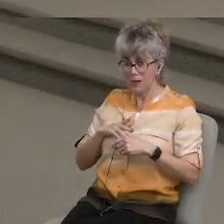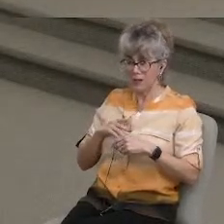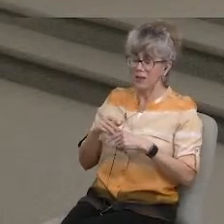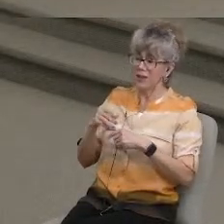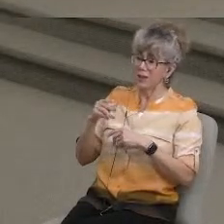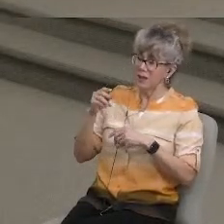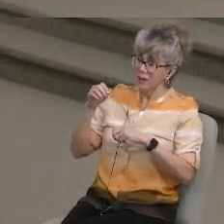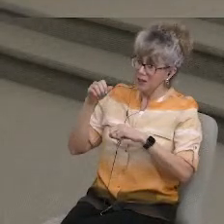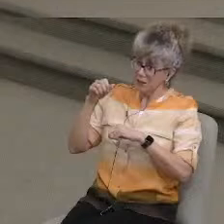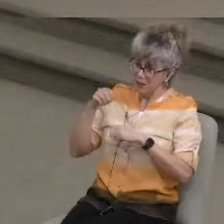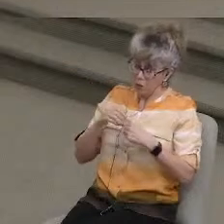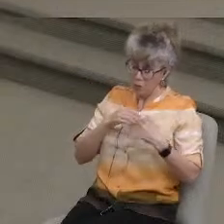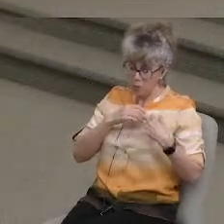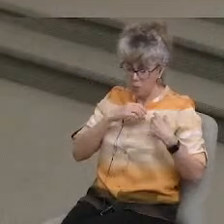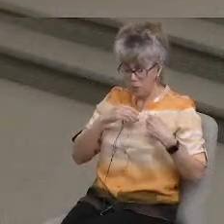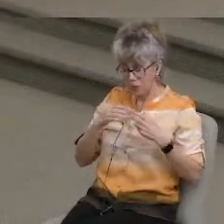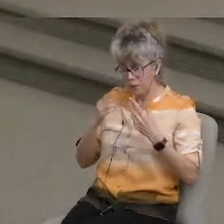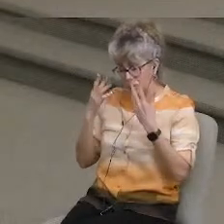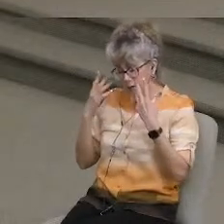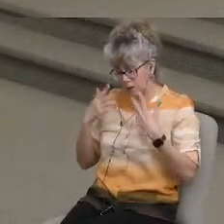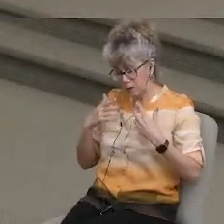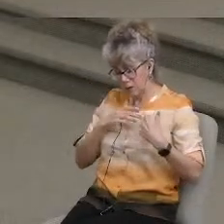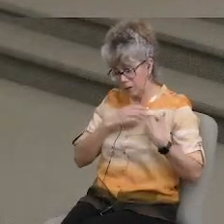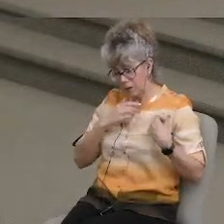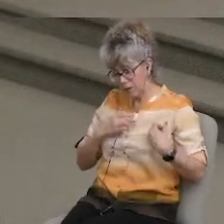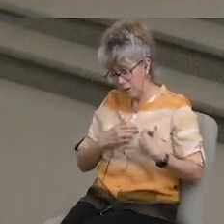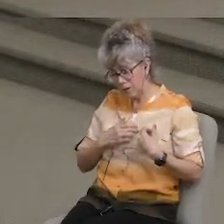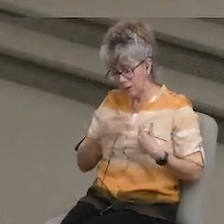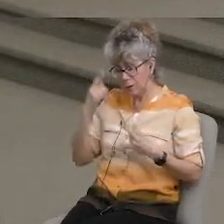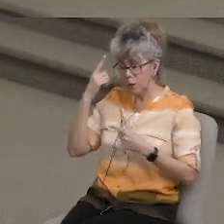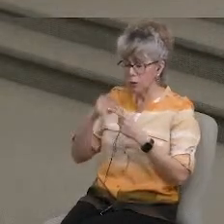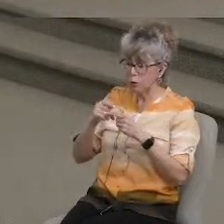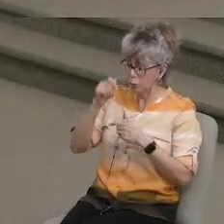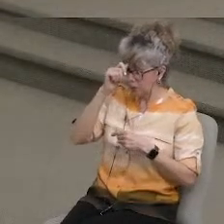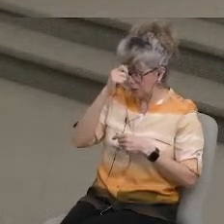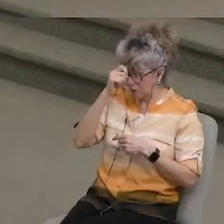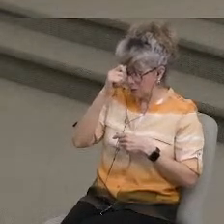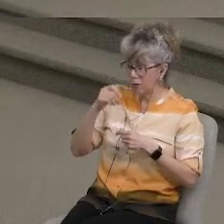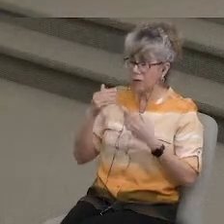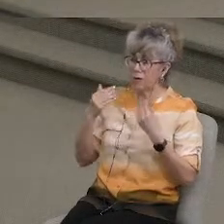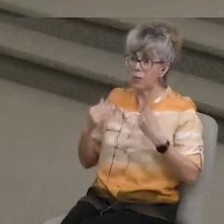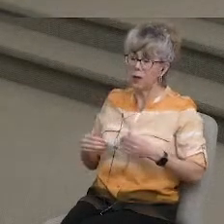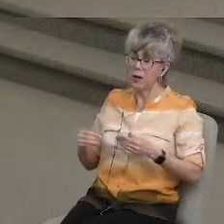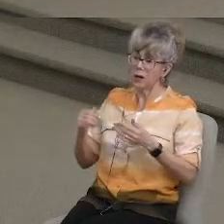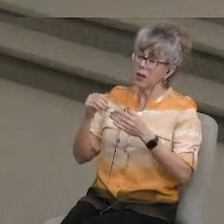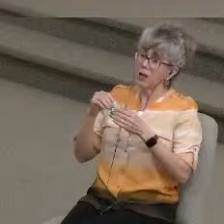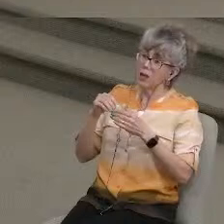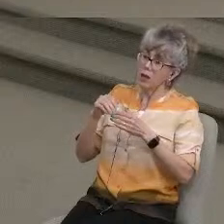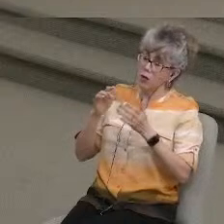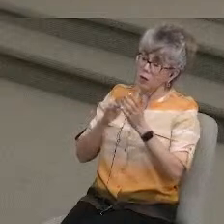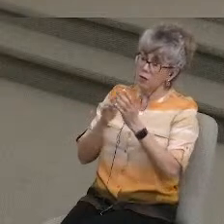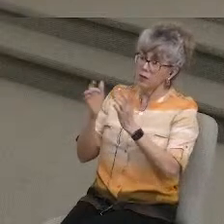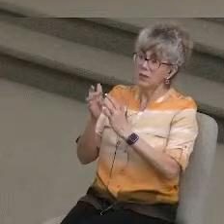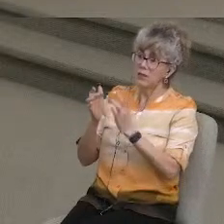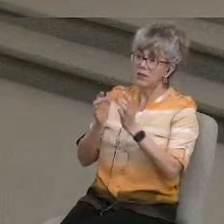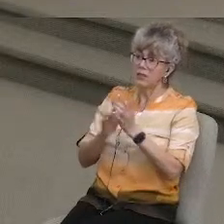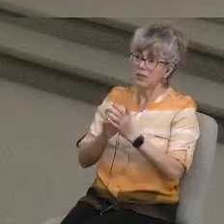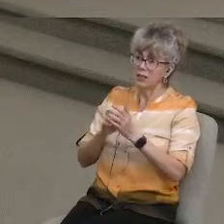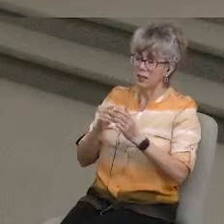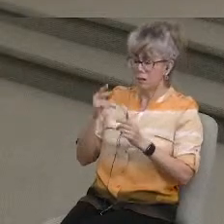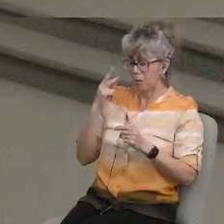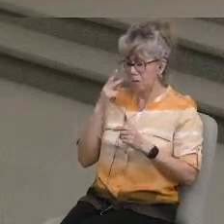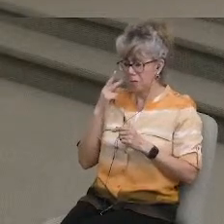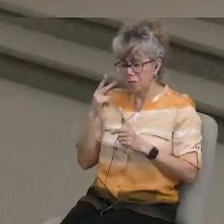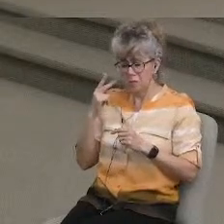trudged with heavy hearts towards the tomb to anoint the body of Jesus on a Sunday morning. And being perceptive